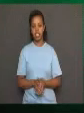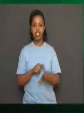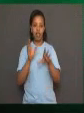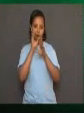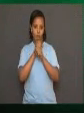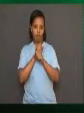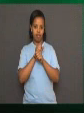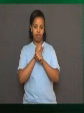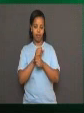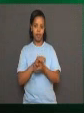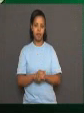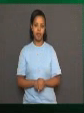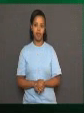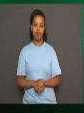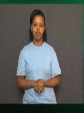Time's up.